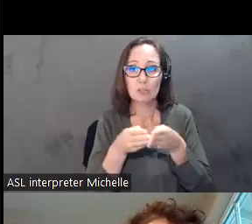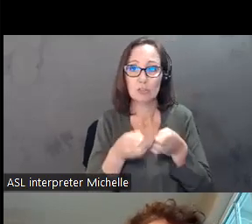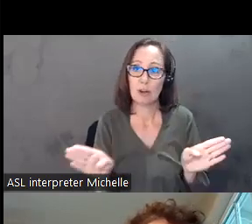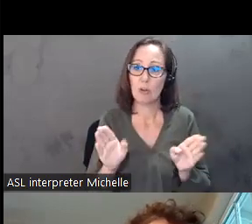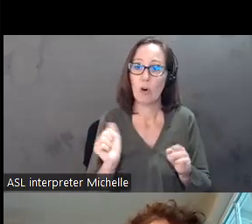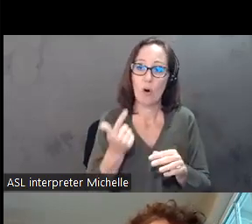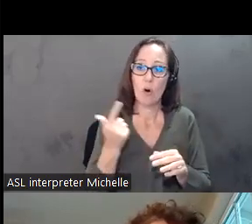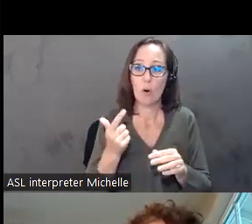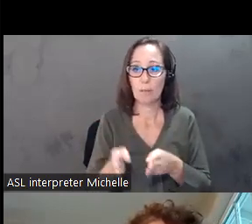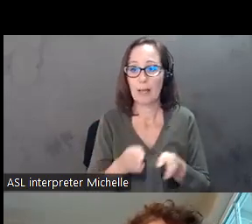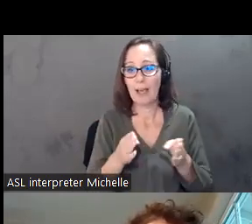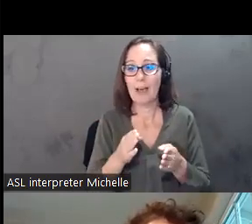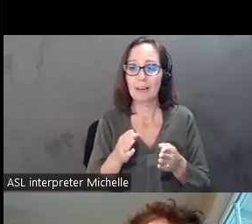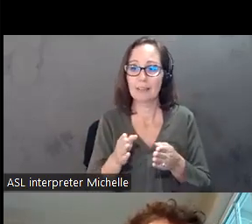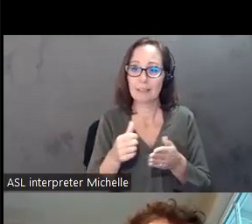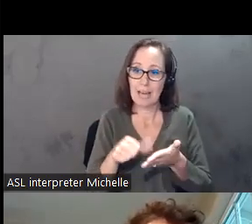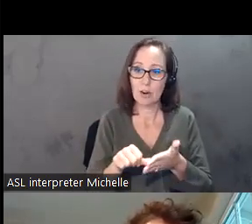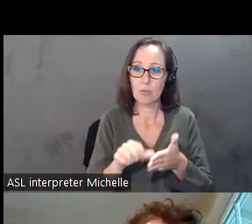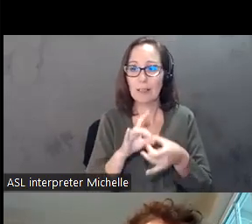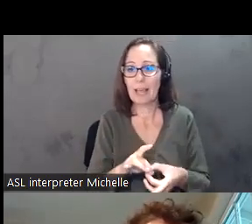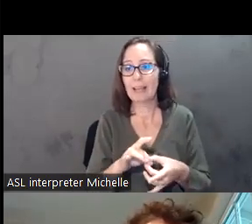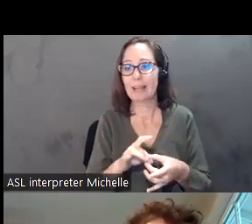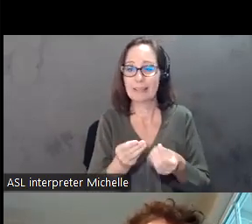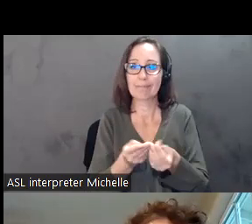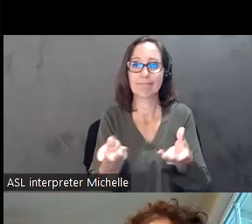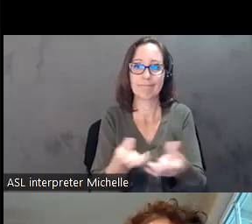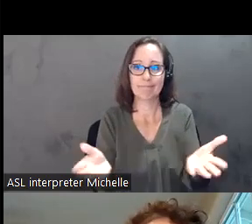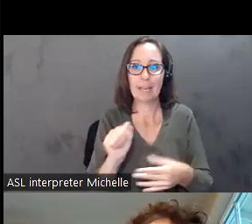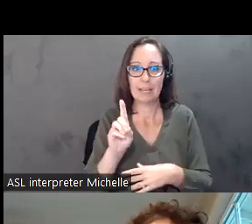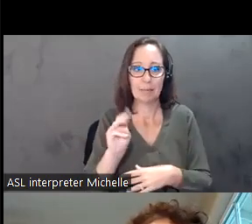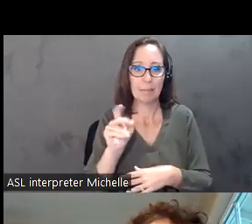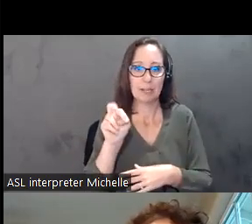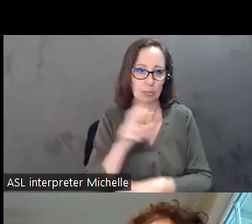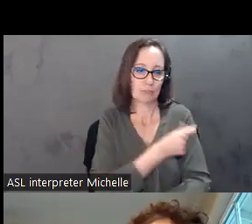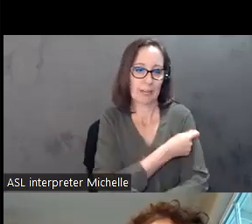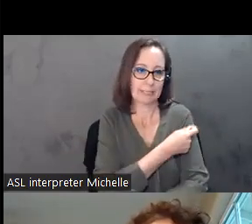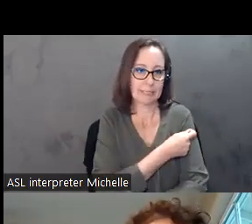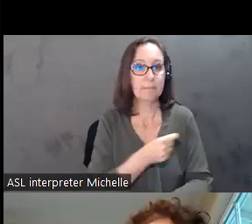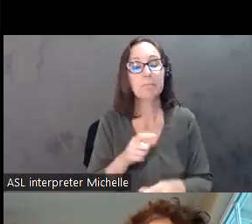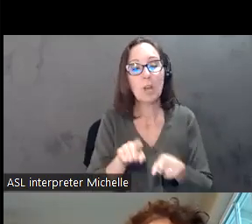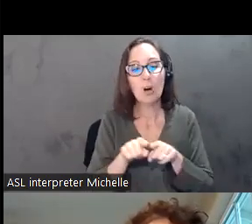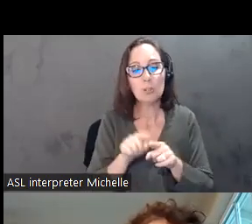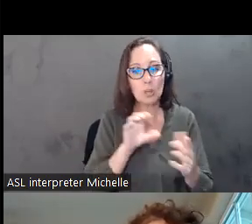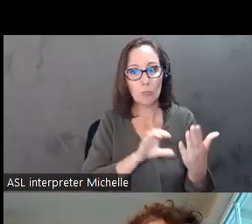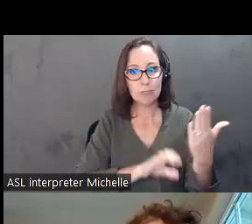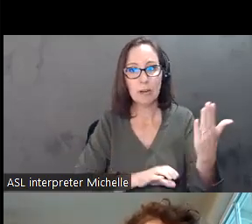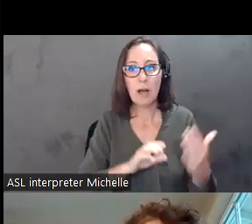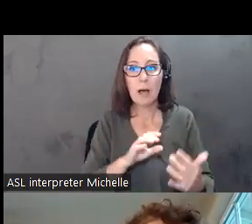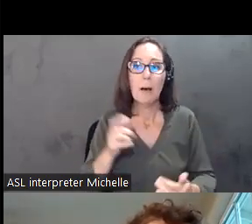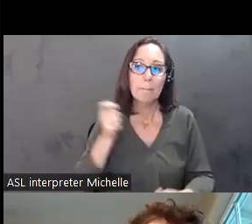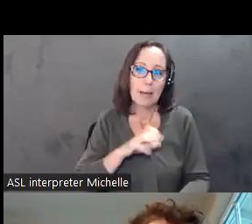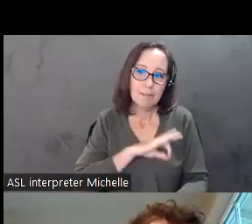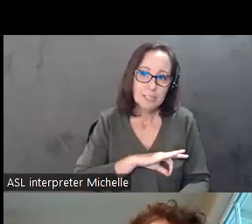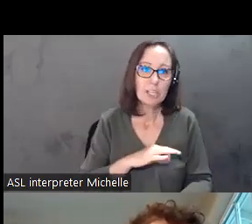COVID vaccine administration. And then I'll just point out here that we also have sections more specifically for beneficiaries and